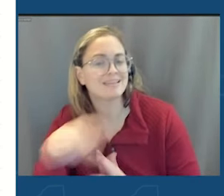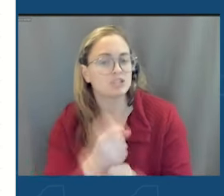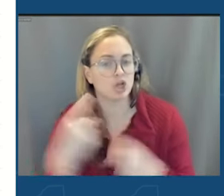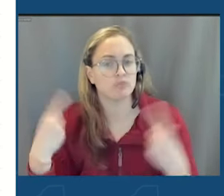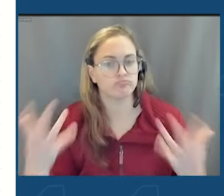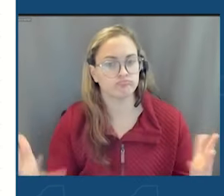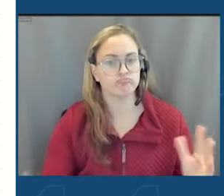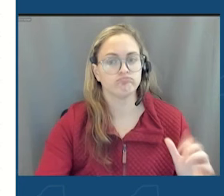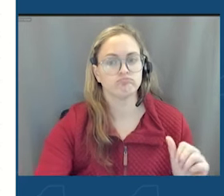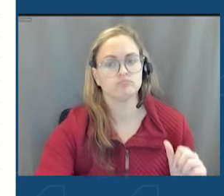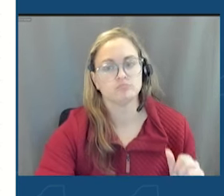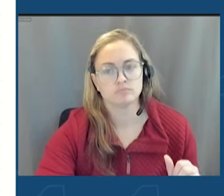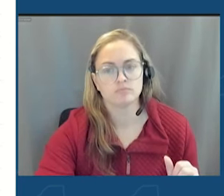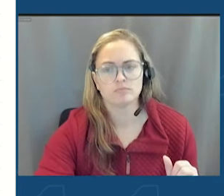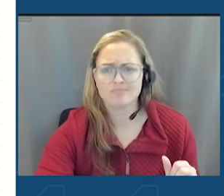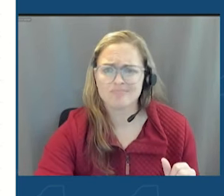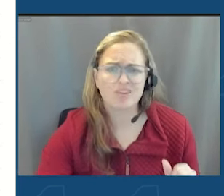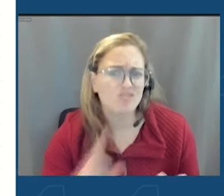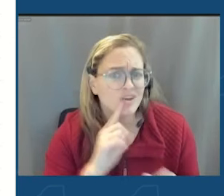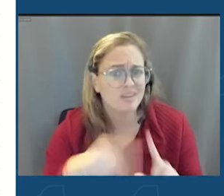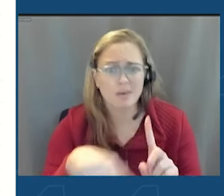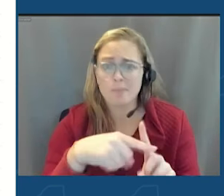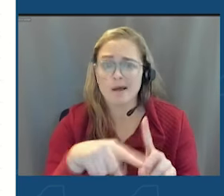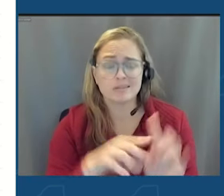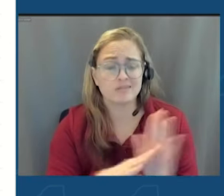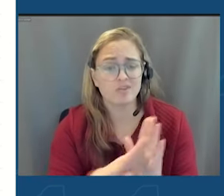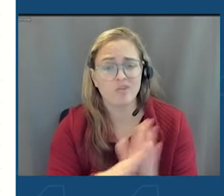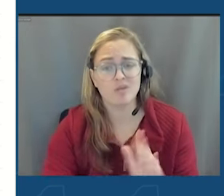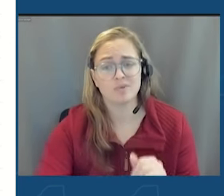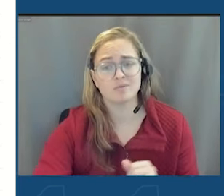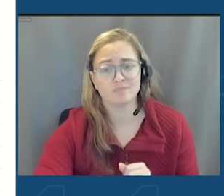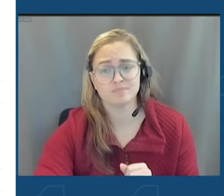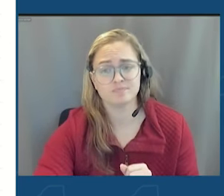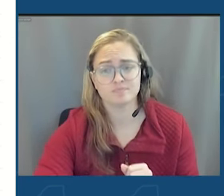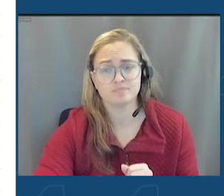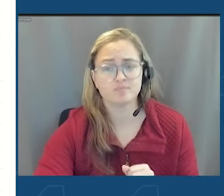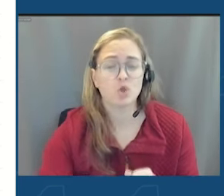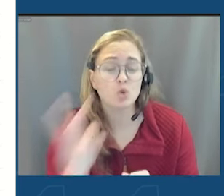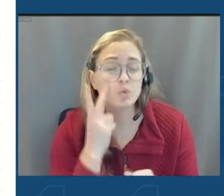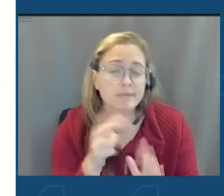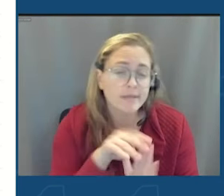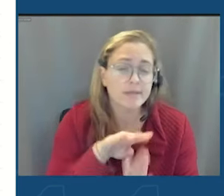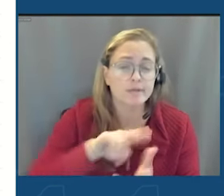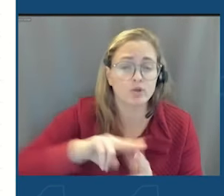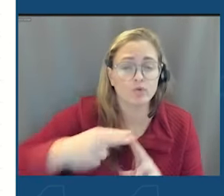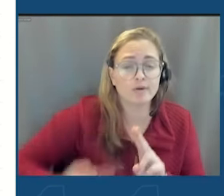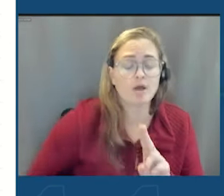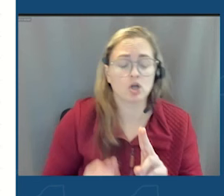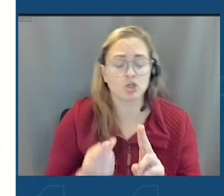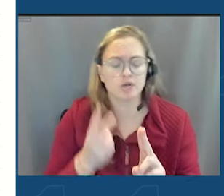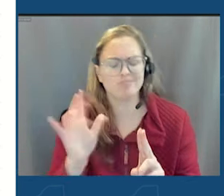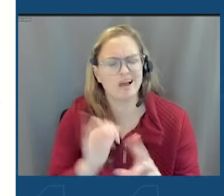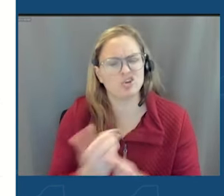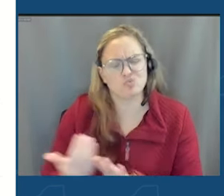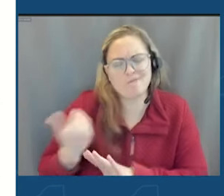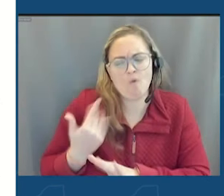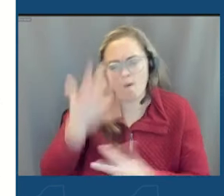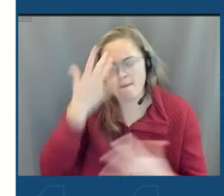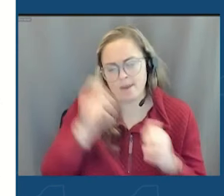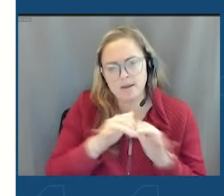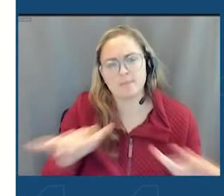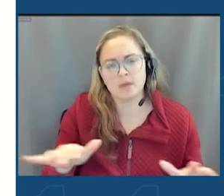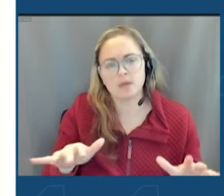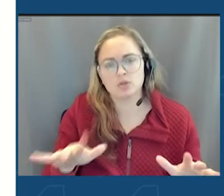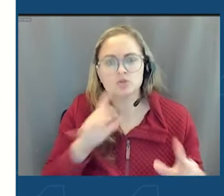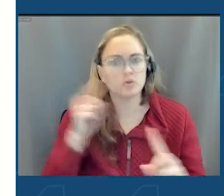are very, very positive developments. And we're seeing a positive reduction back to closer where we were before the pandemic, which is what we're